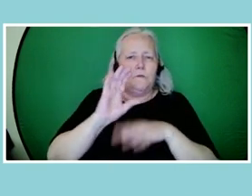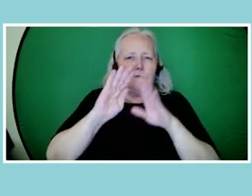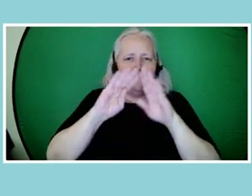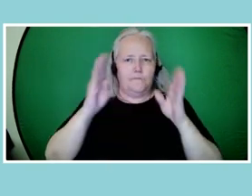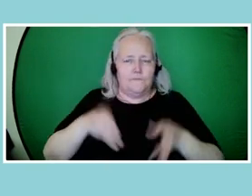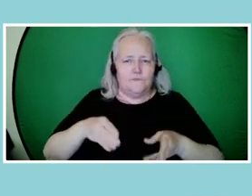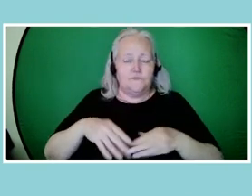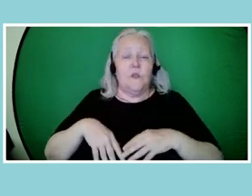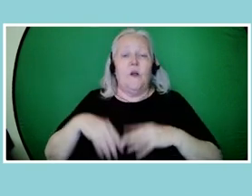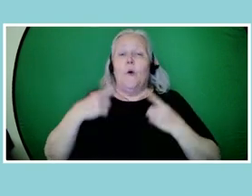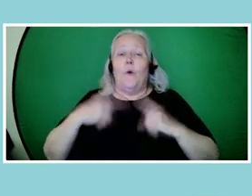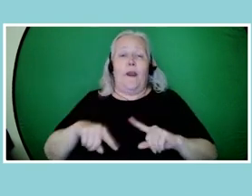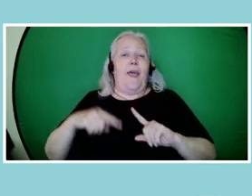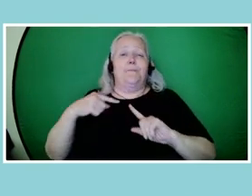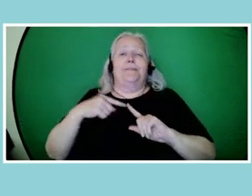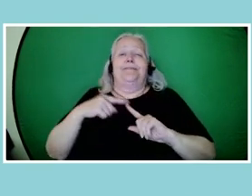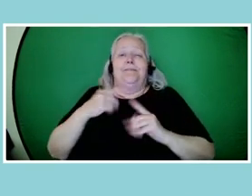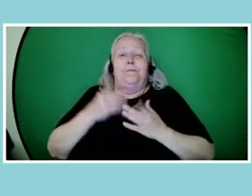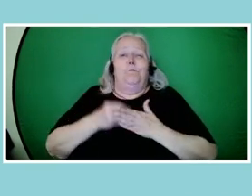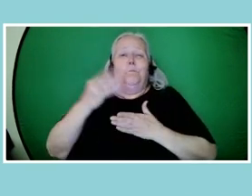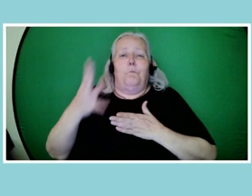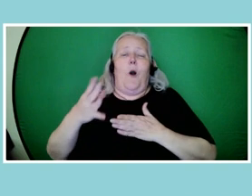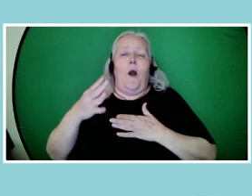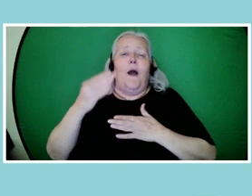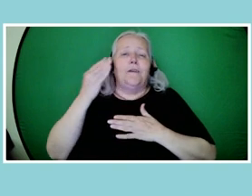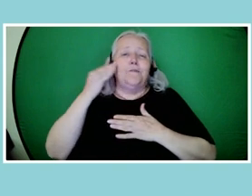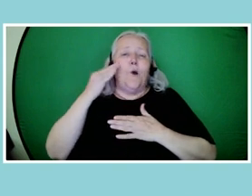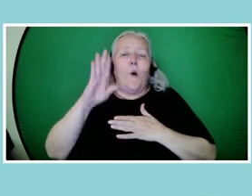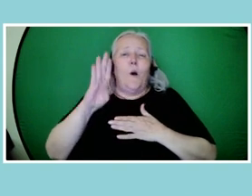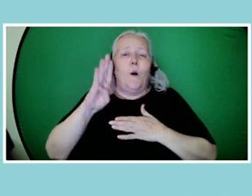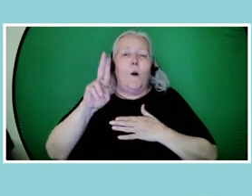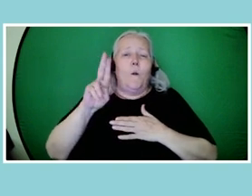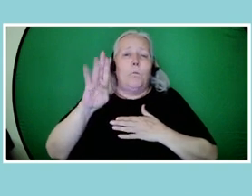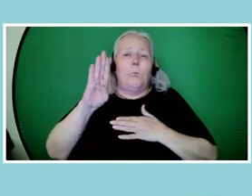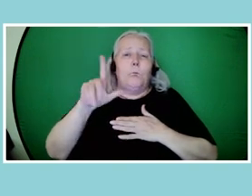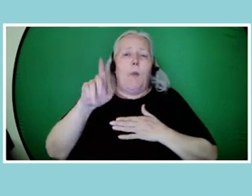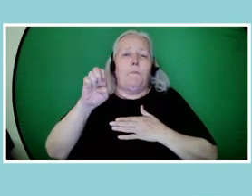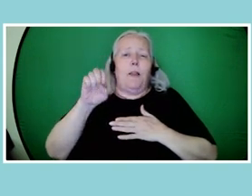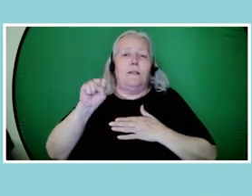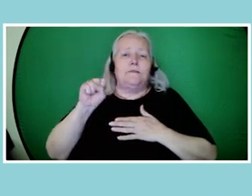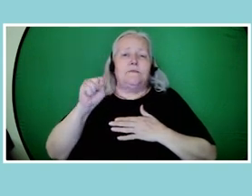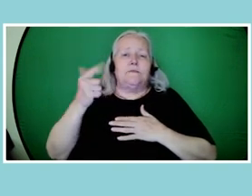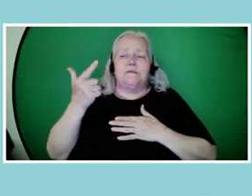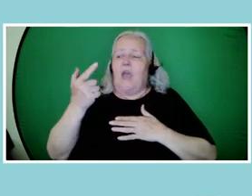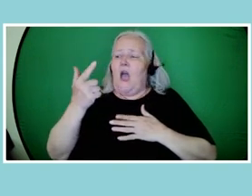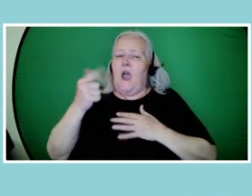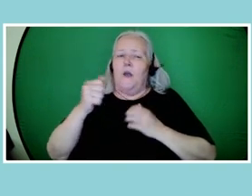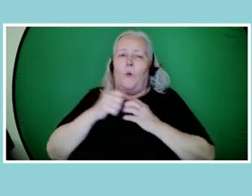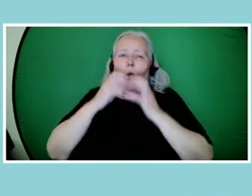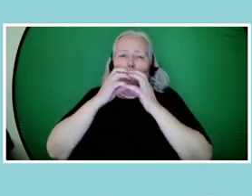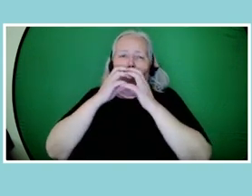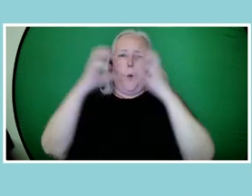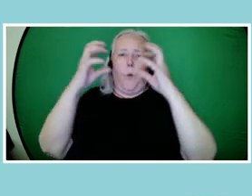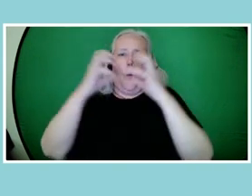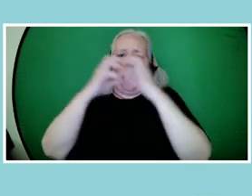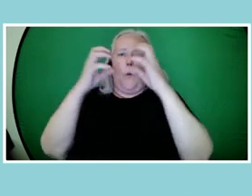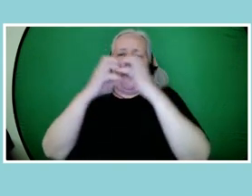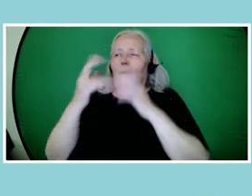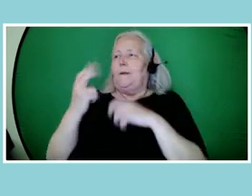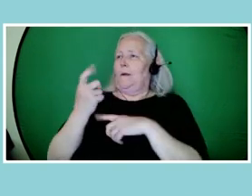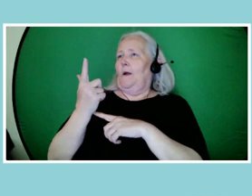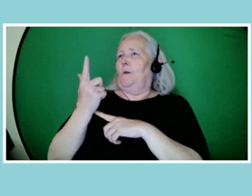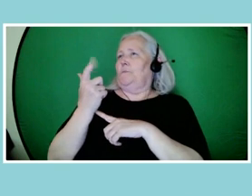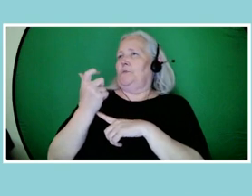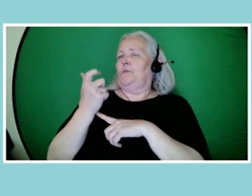store, you know, that just with soap create bubbles, and just would come out, and these guys would be out there with their